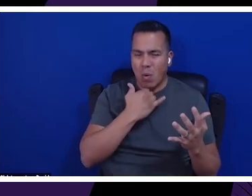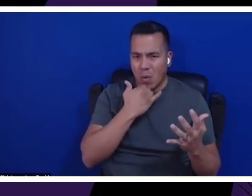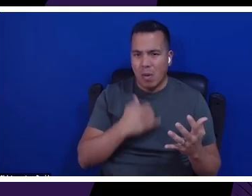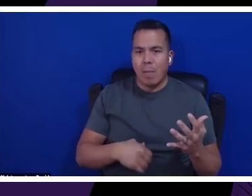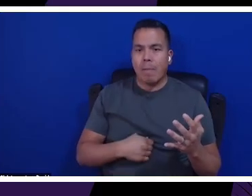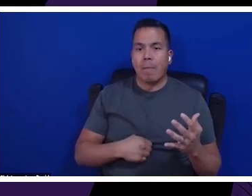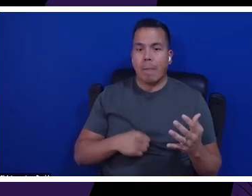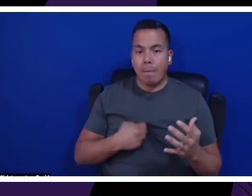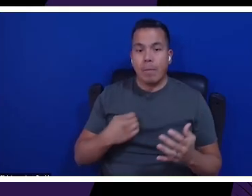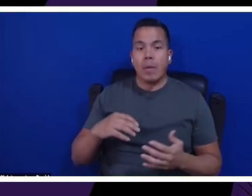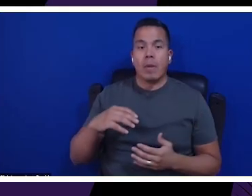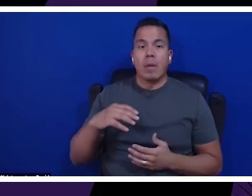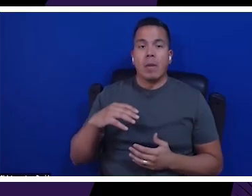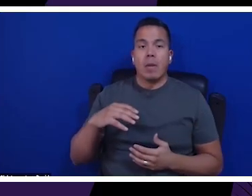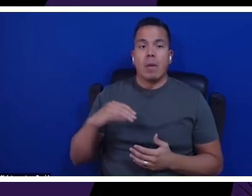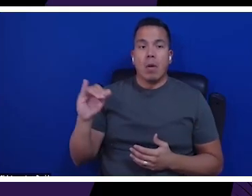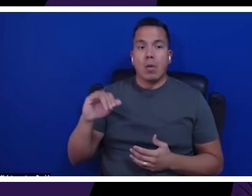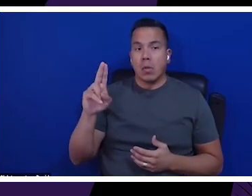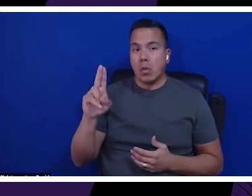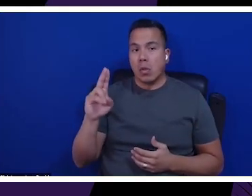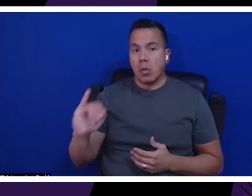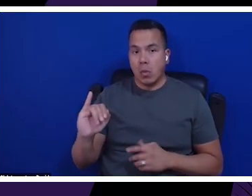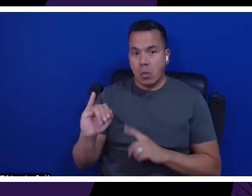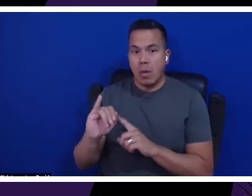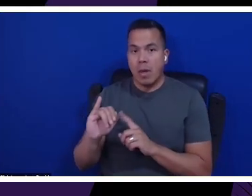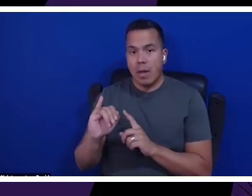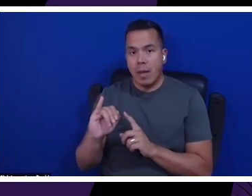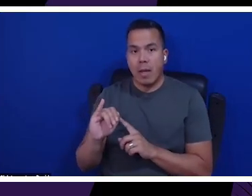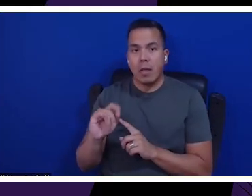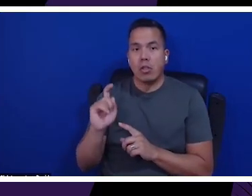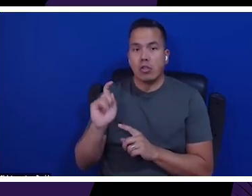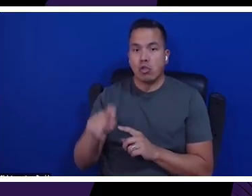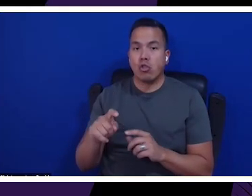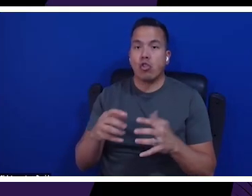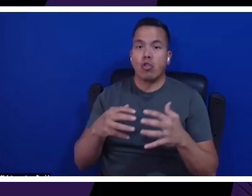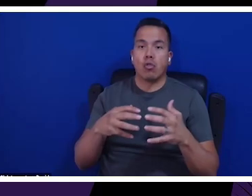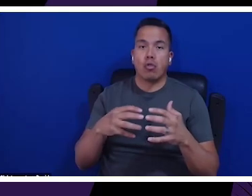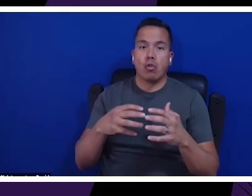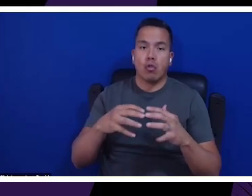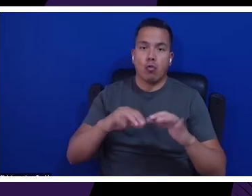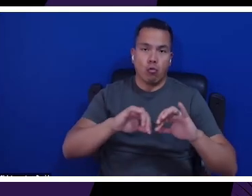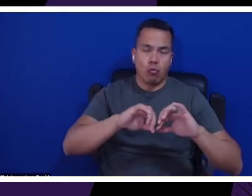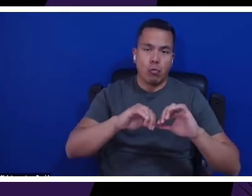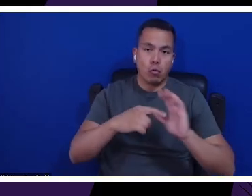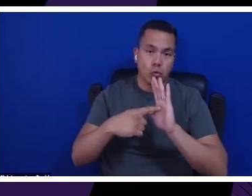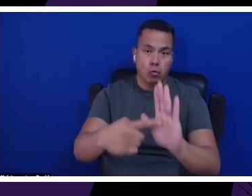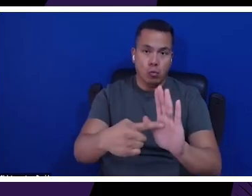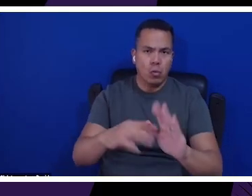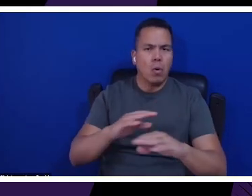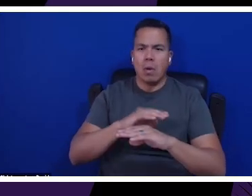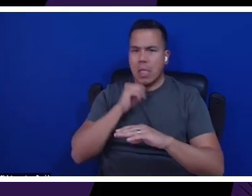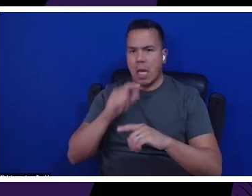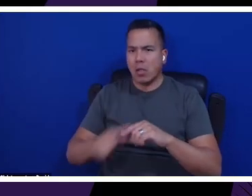user interface should reveal, not conceal, meaning the idea of user interface is to ease things,